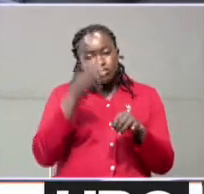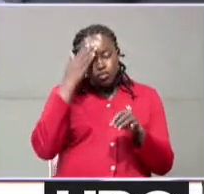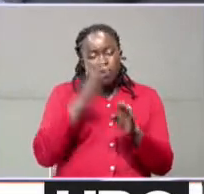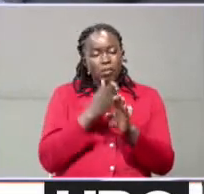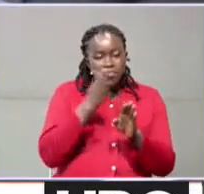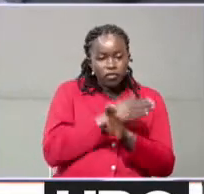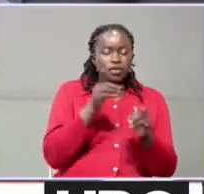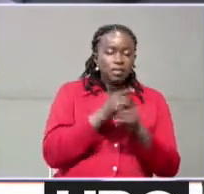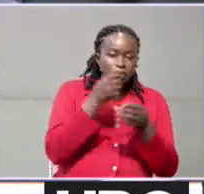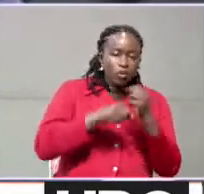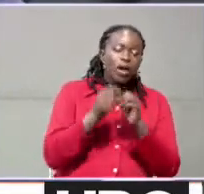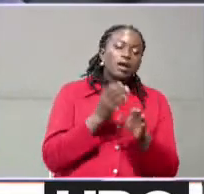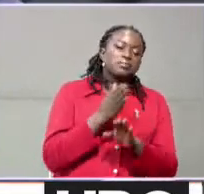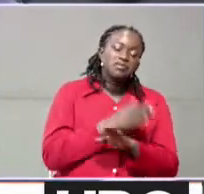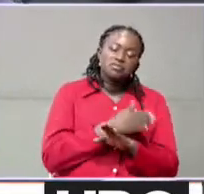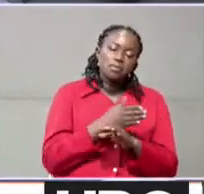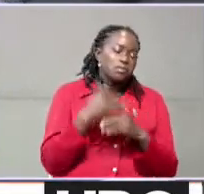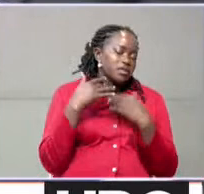action